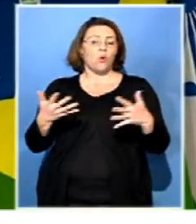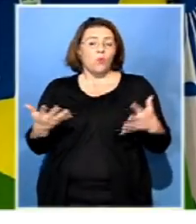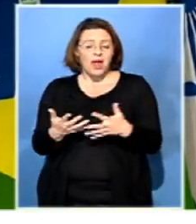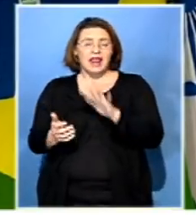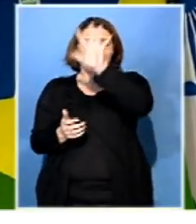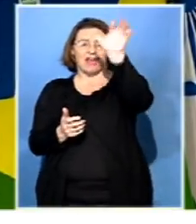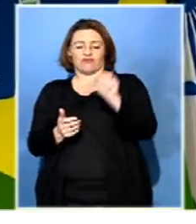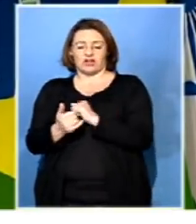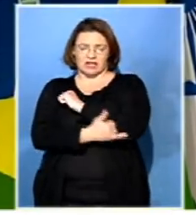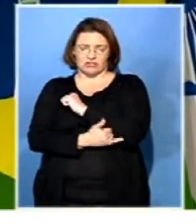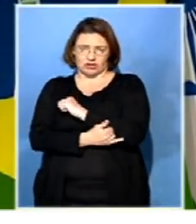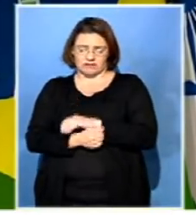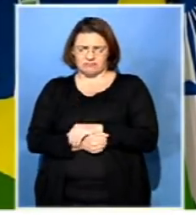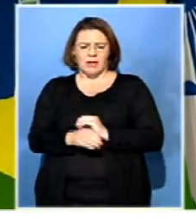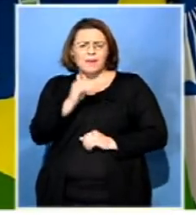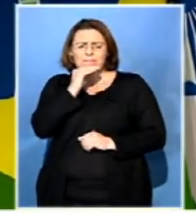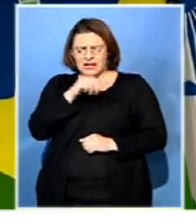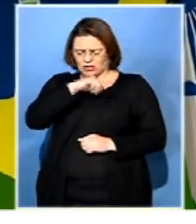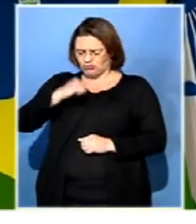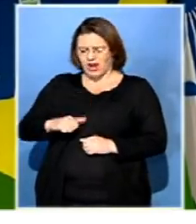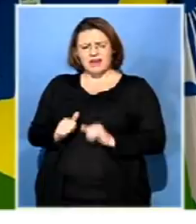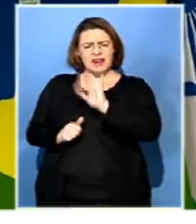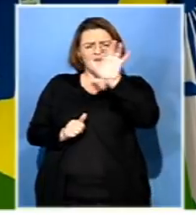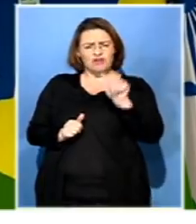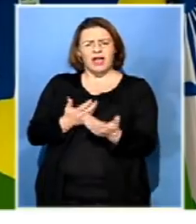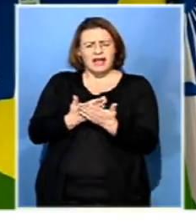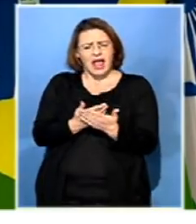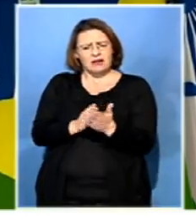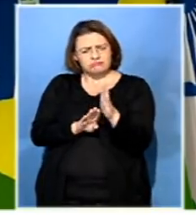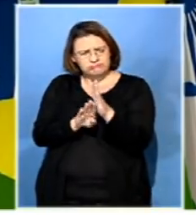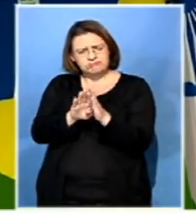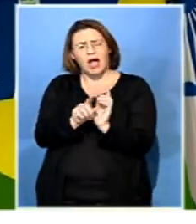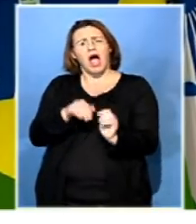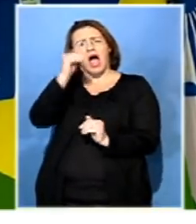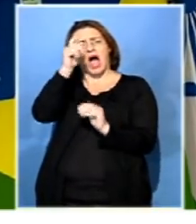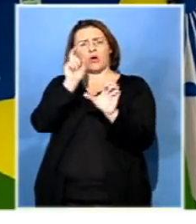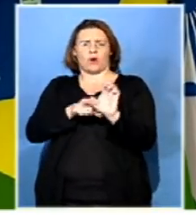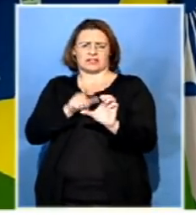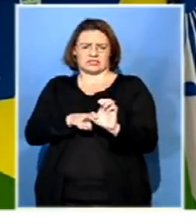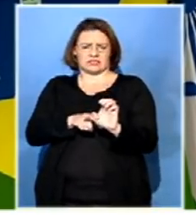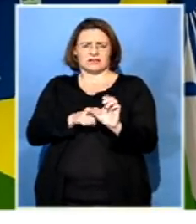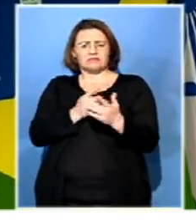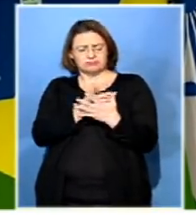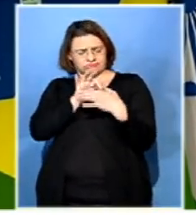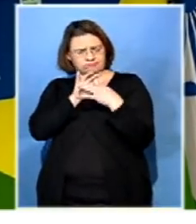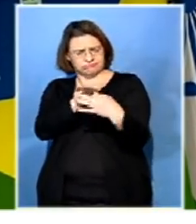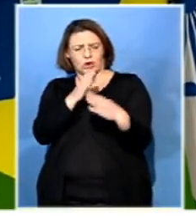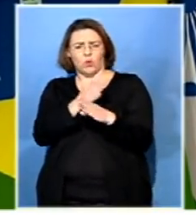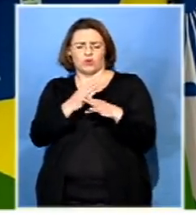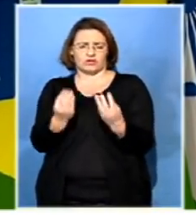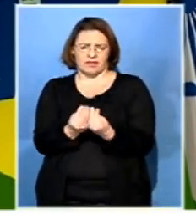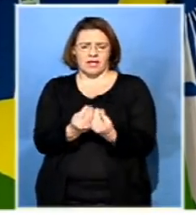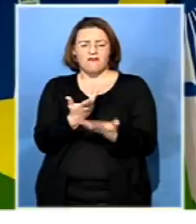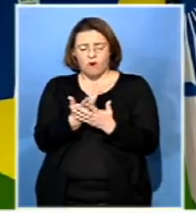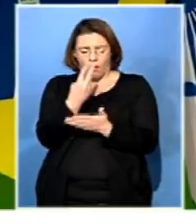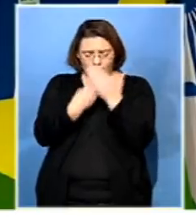on the other. This will enable China and Africa to pursue high quality and high standard cooperation for mutual